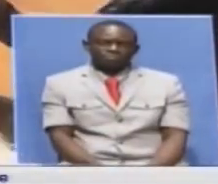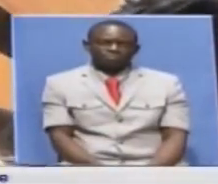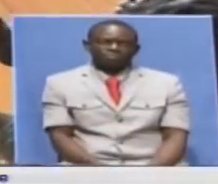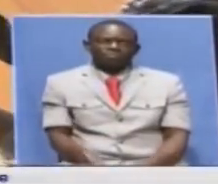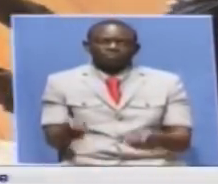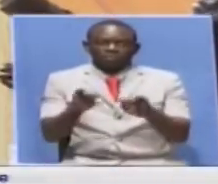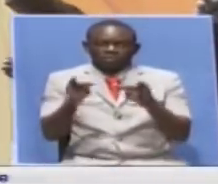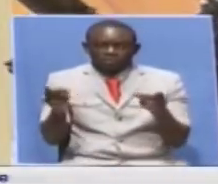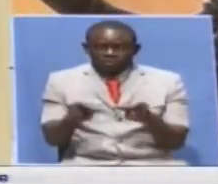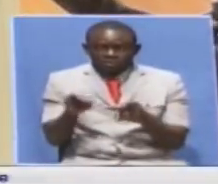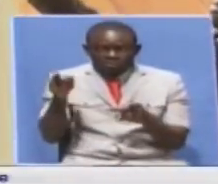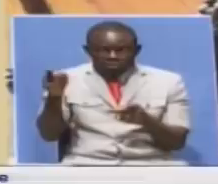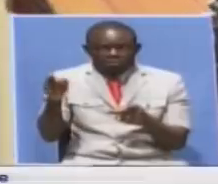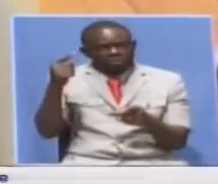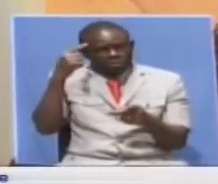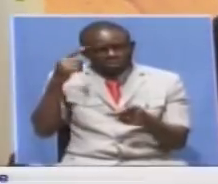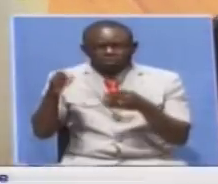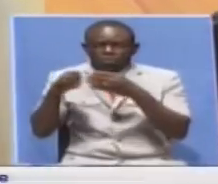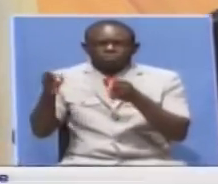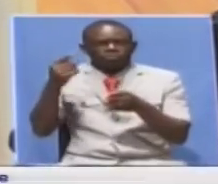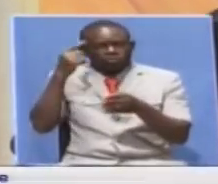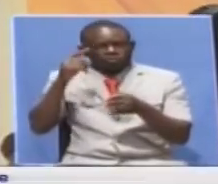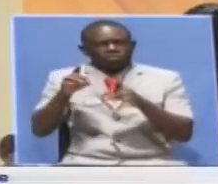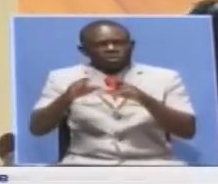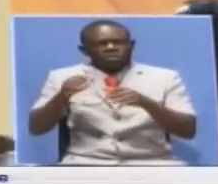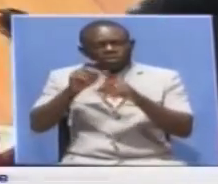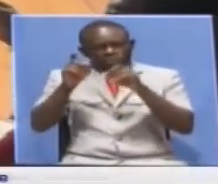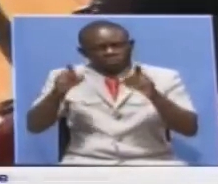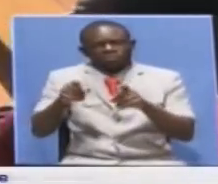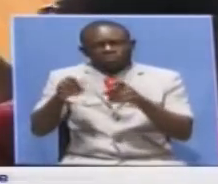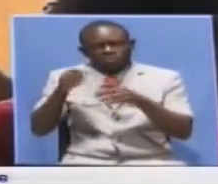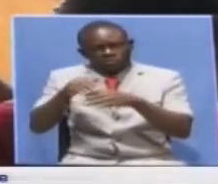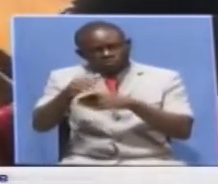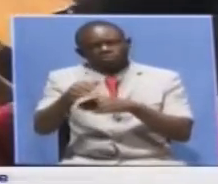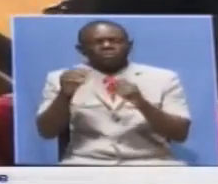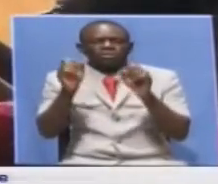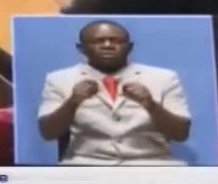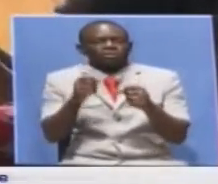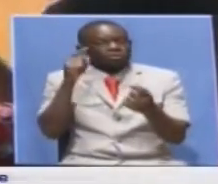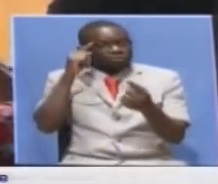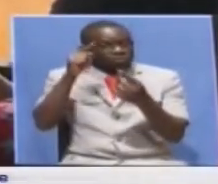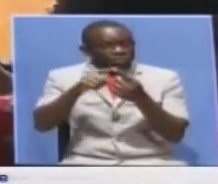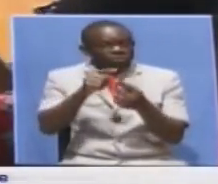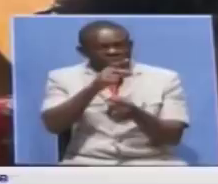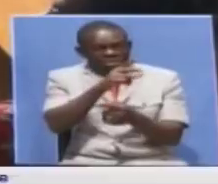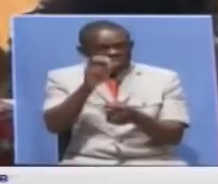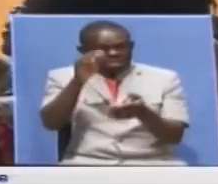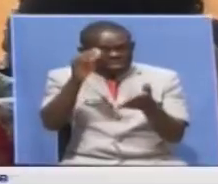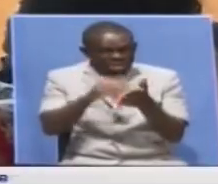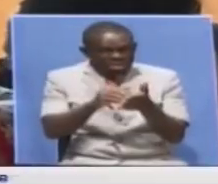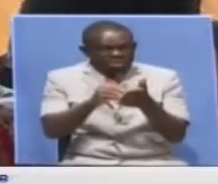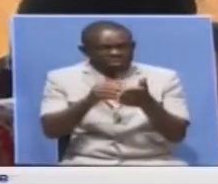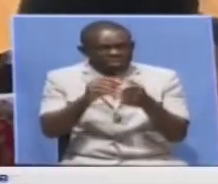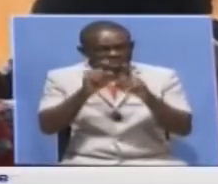Land Titling Program Centre with a target to issue 300,000 certificates of title to properties on state land in